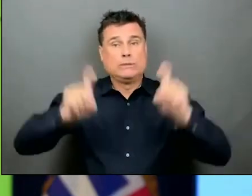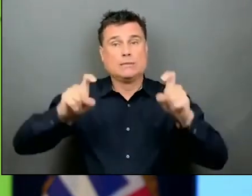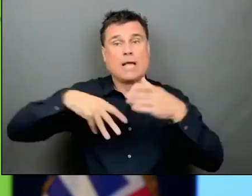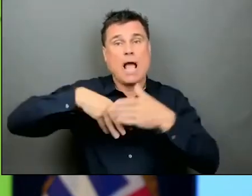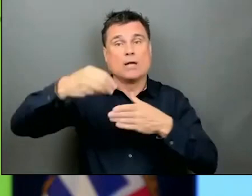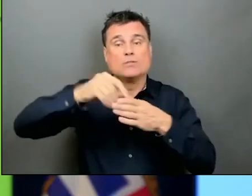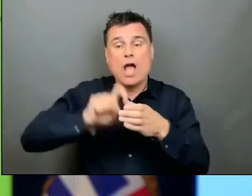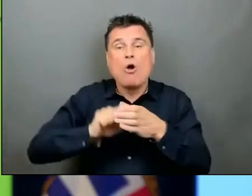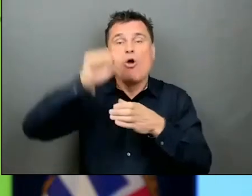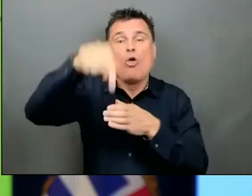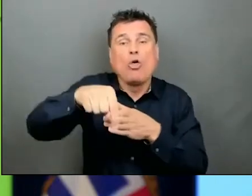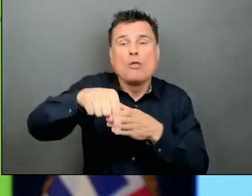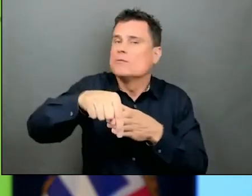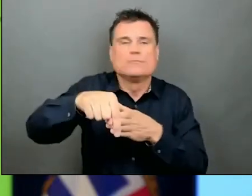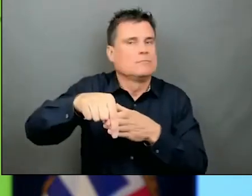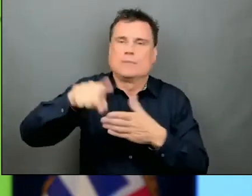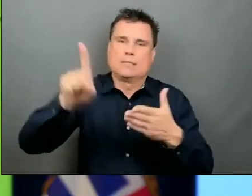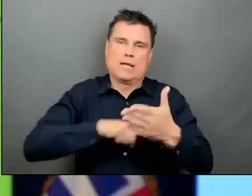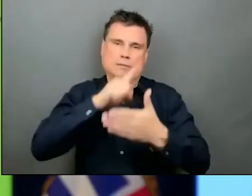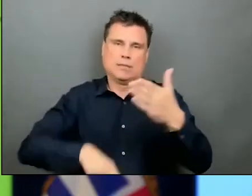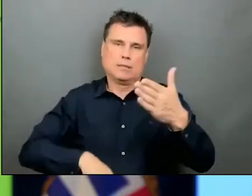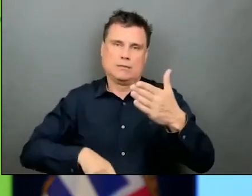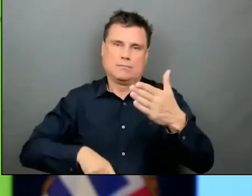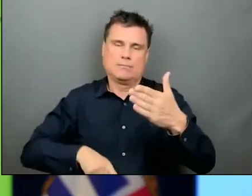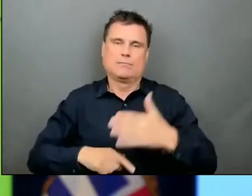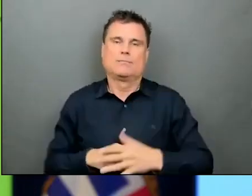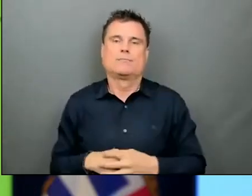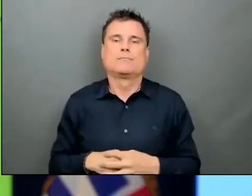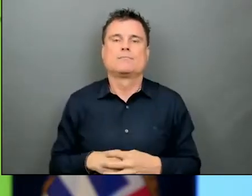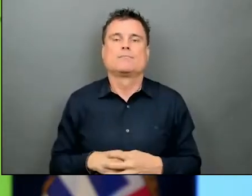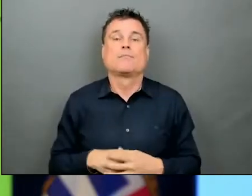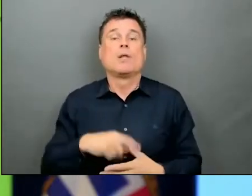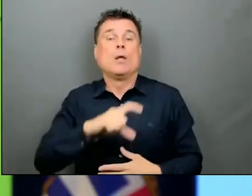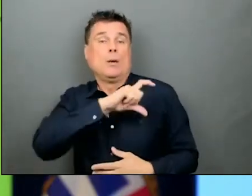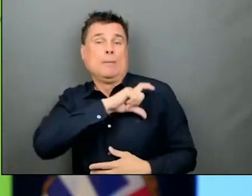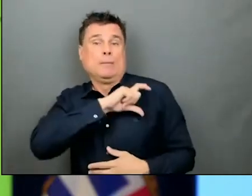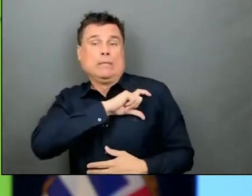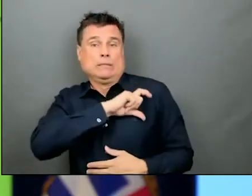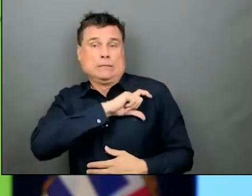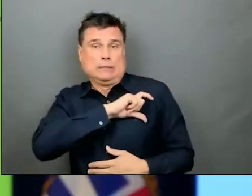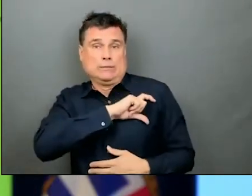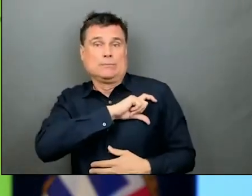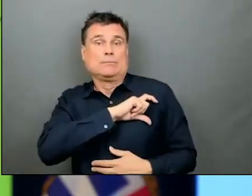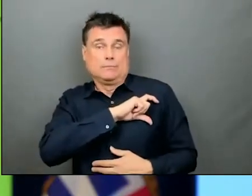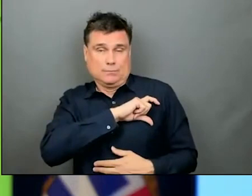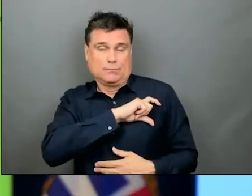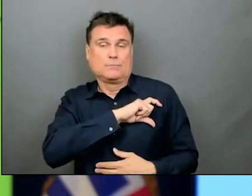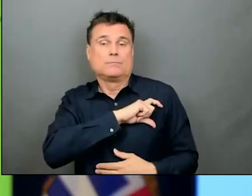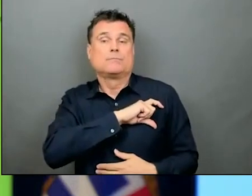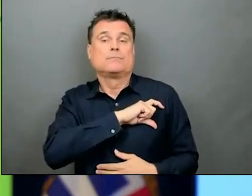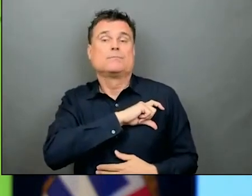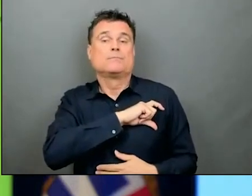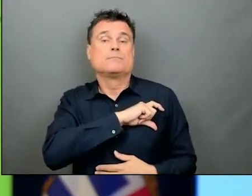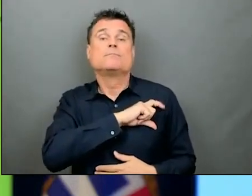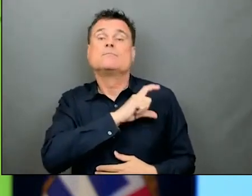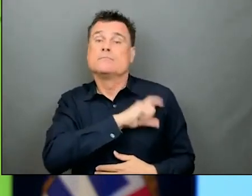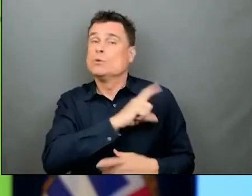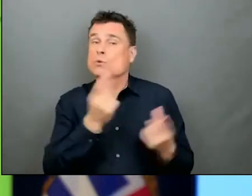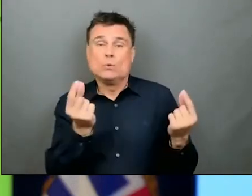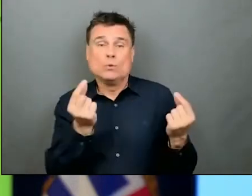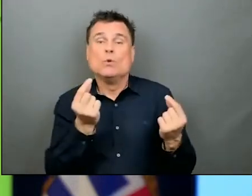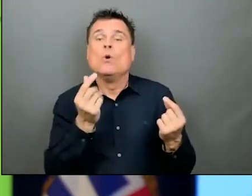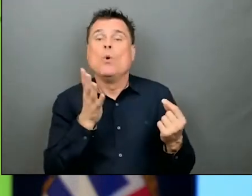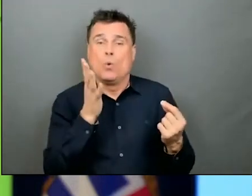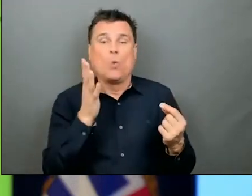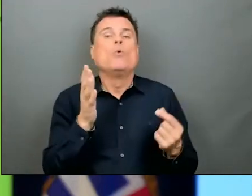if appropriate. And police departments on enforcement measures. Over the coming days, we will continue working